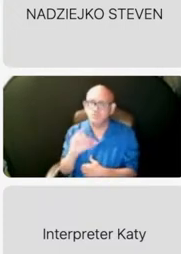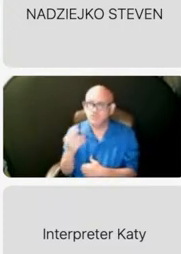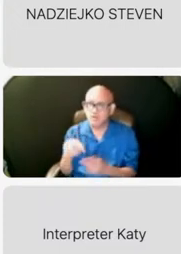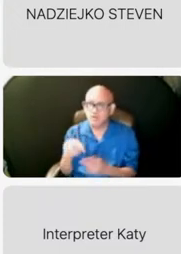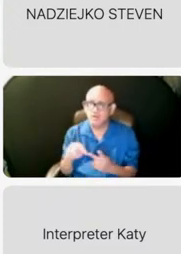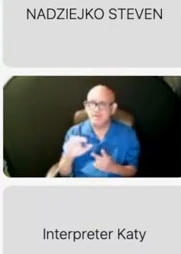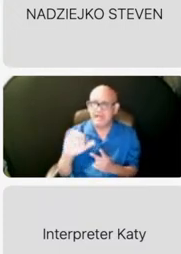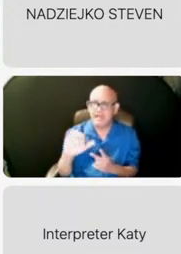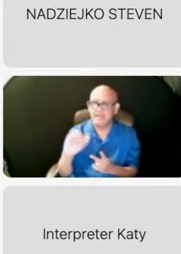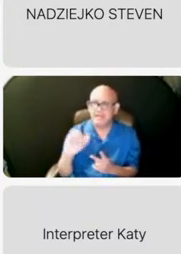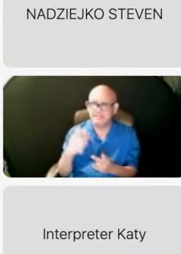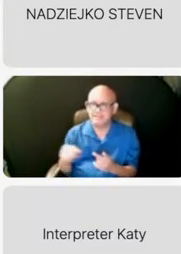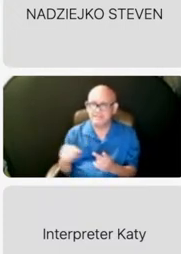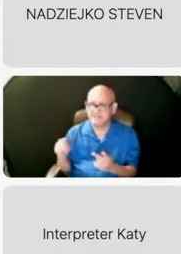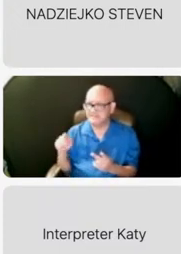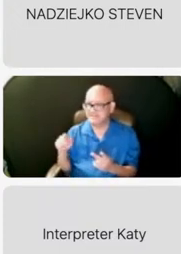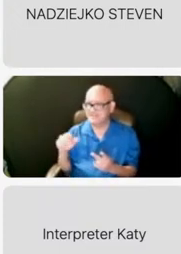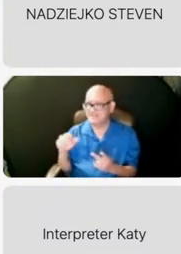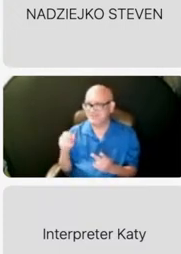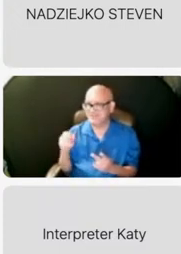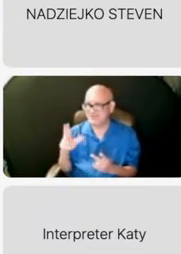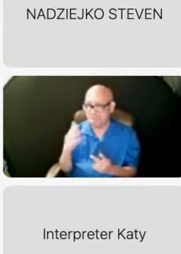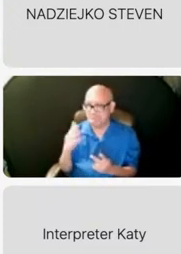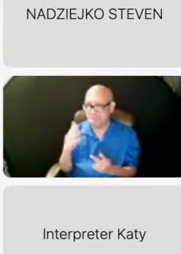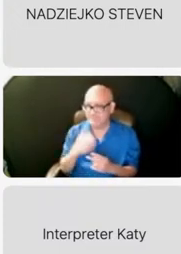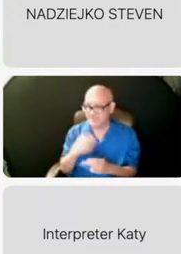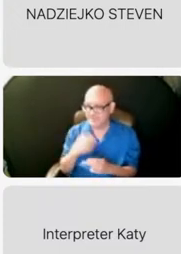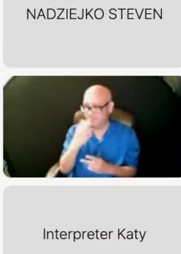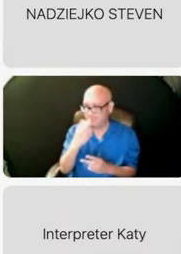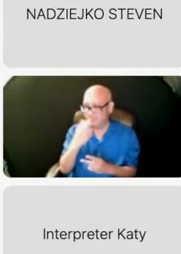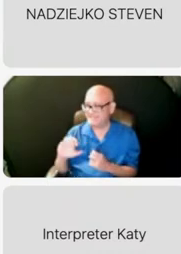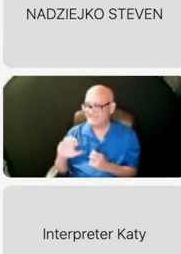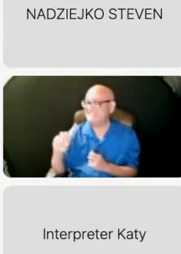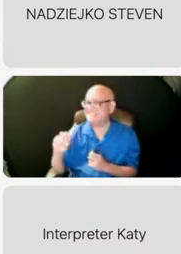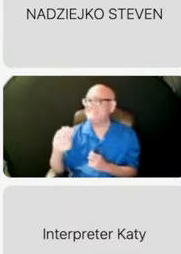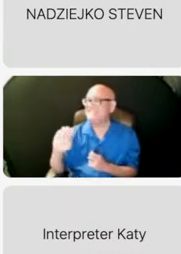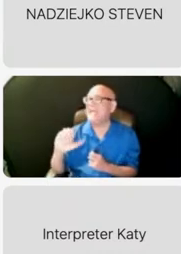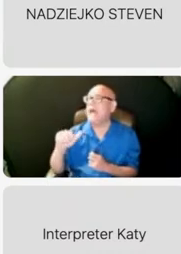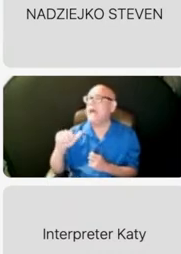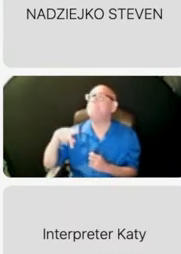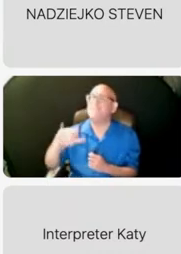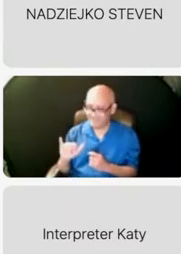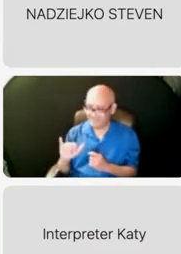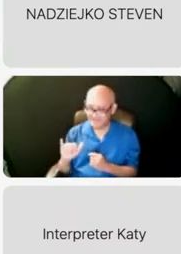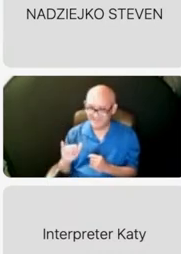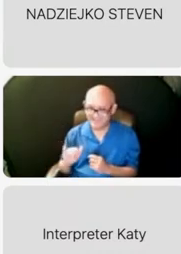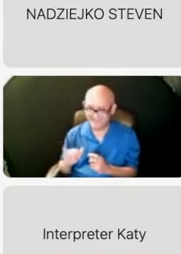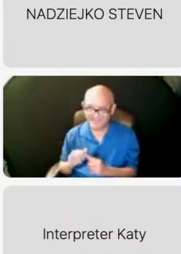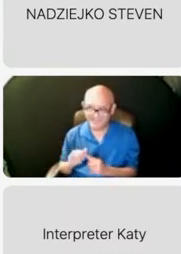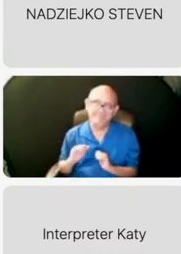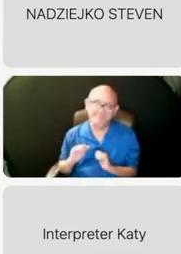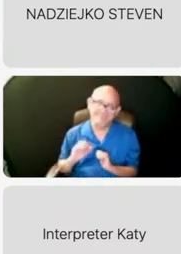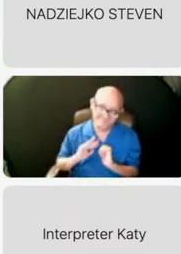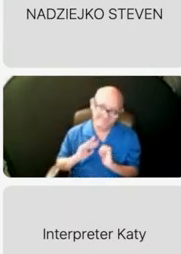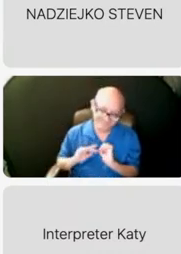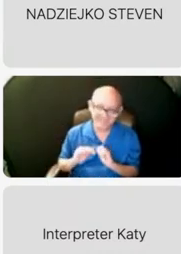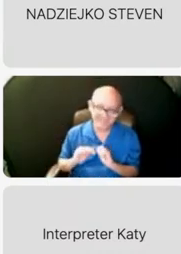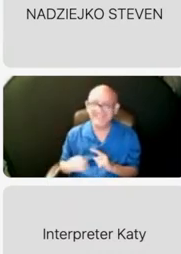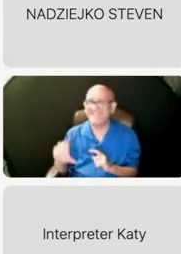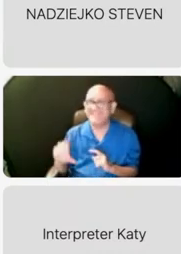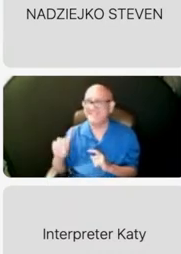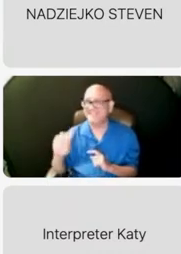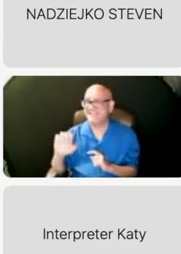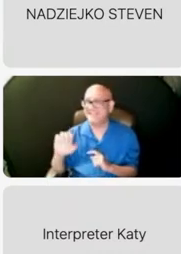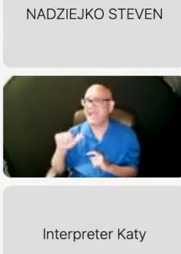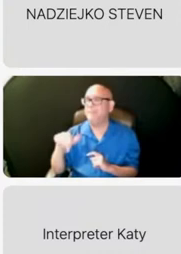name as always the athlete and there you go see katina says i'm doing it right and they they've been working with